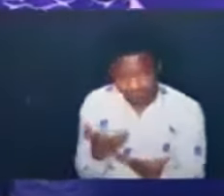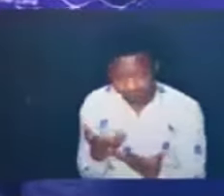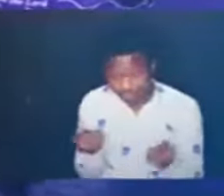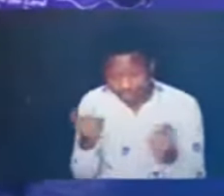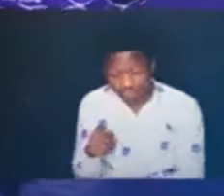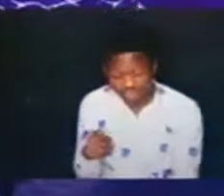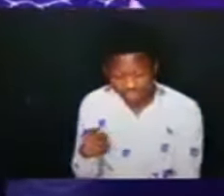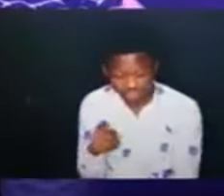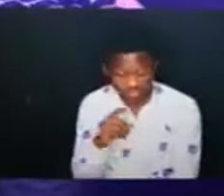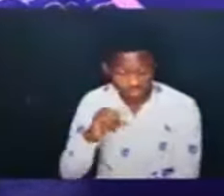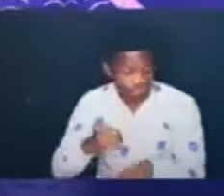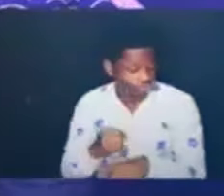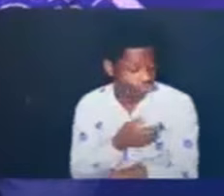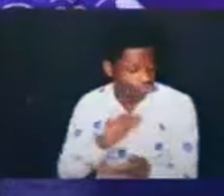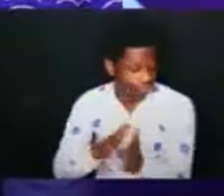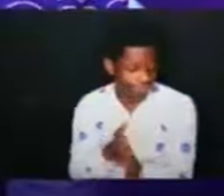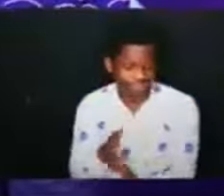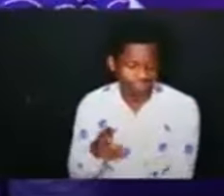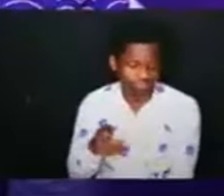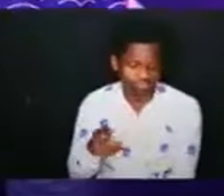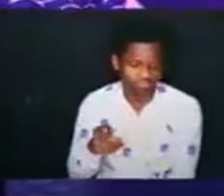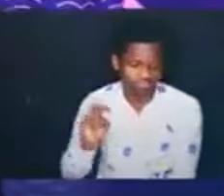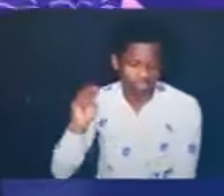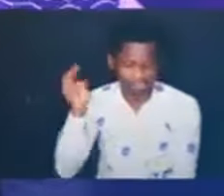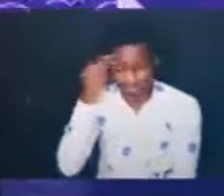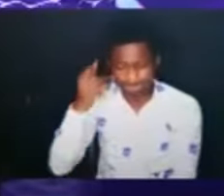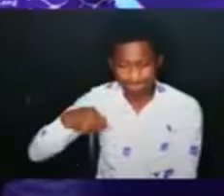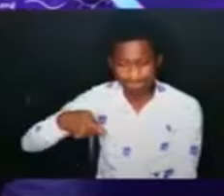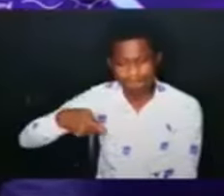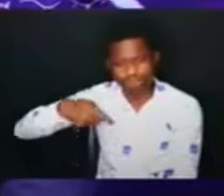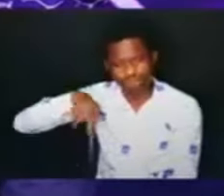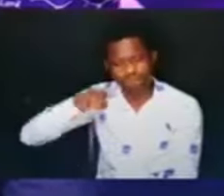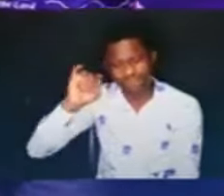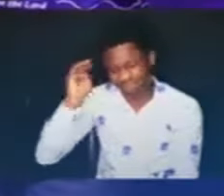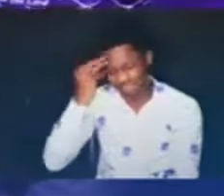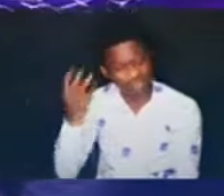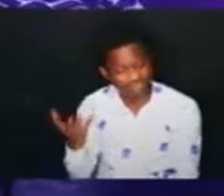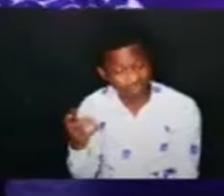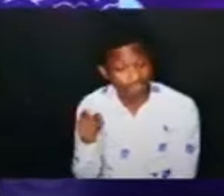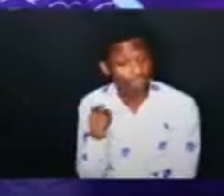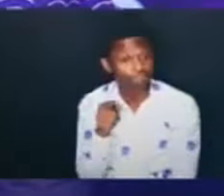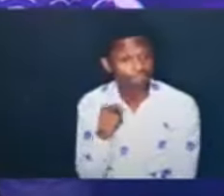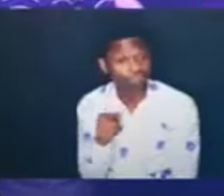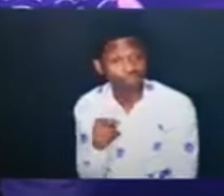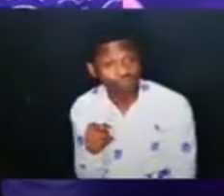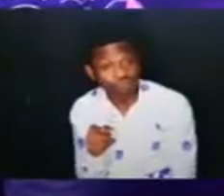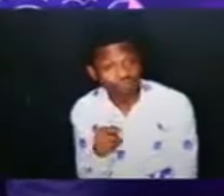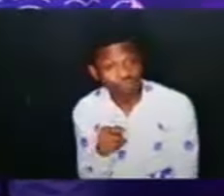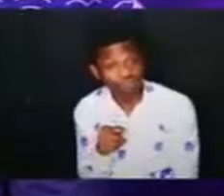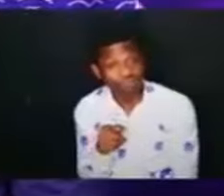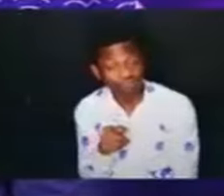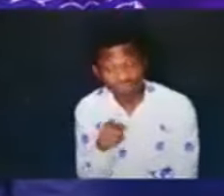when Joseph became a prime minister, but Joseph be ye peni e wo mizri masase so, didn't he know where his father and